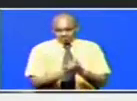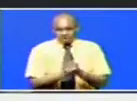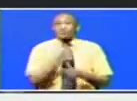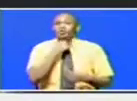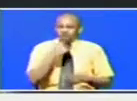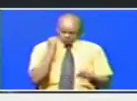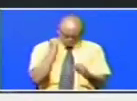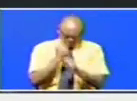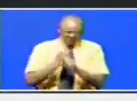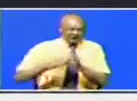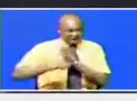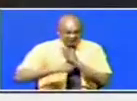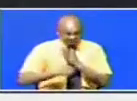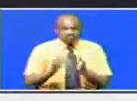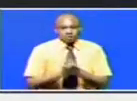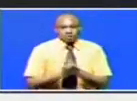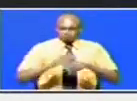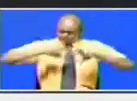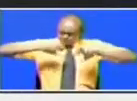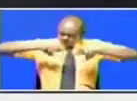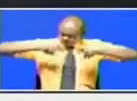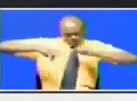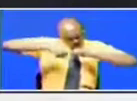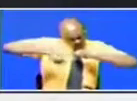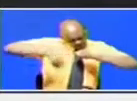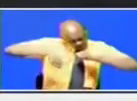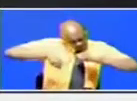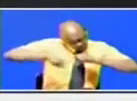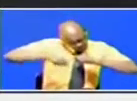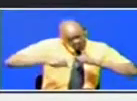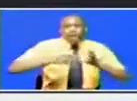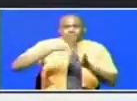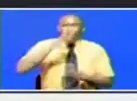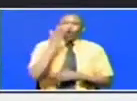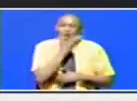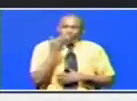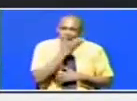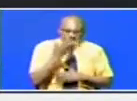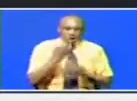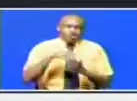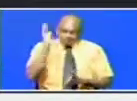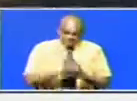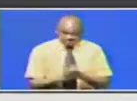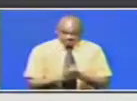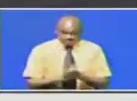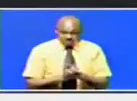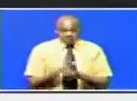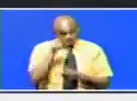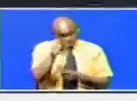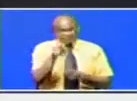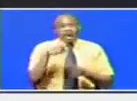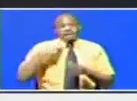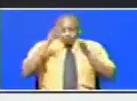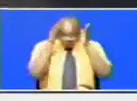aggressively in exploration so that we can discover and produce more, and instead of